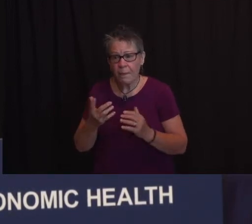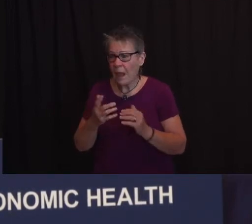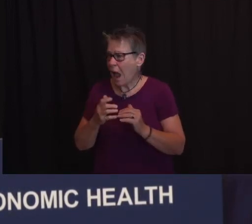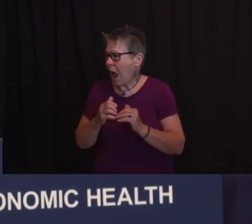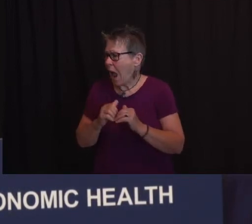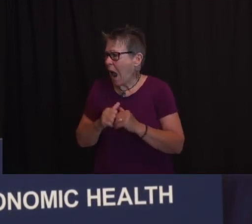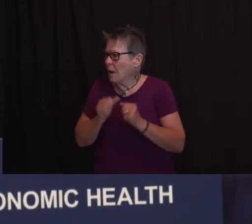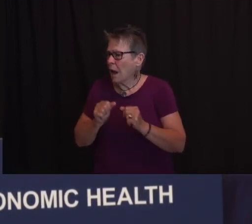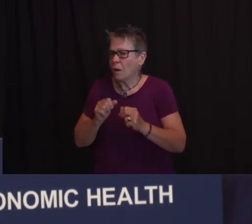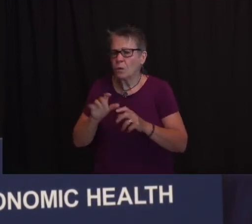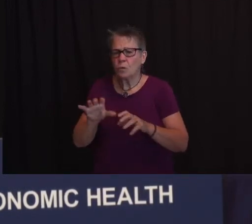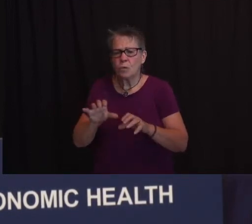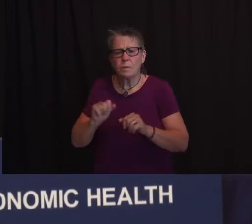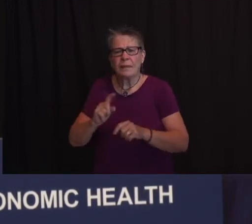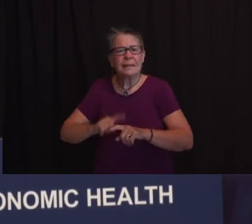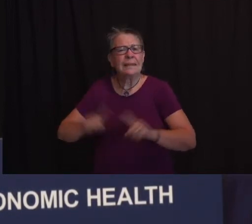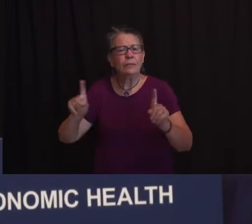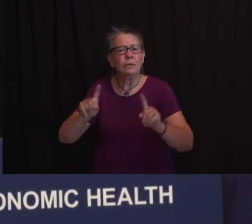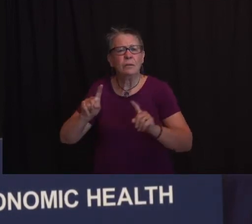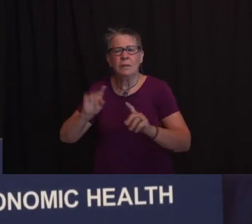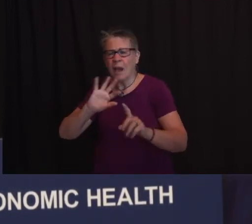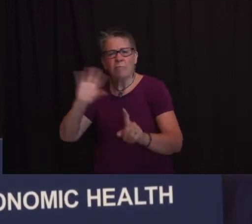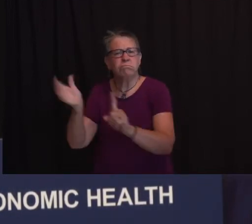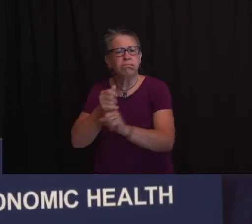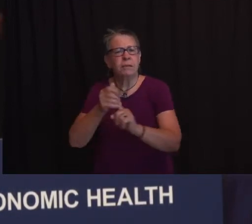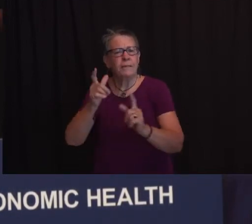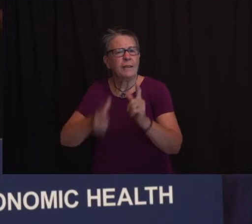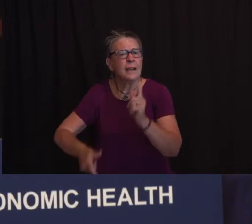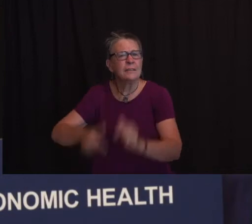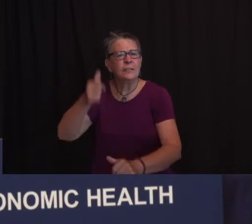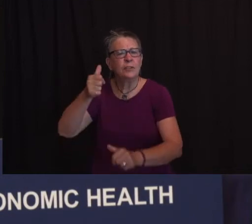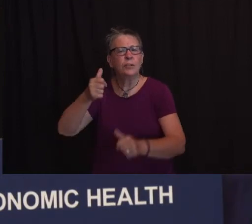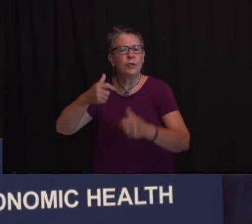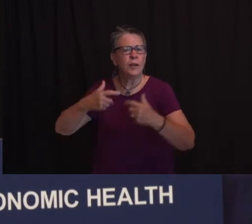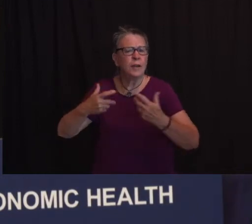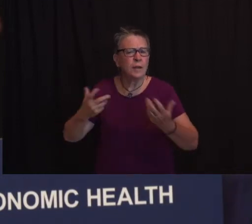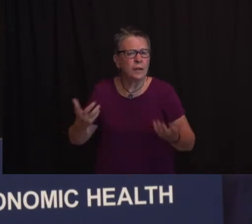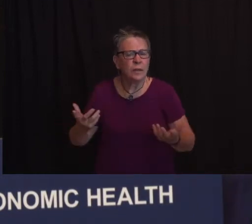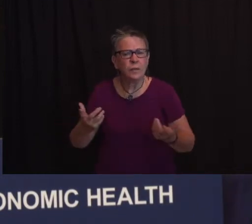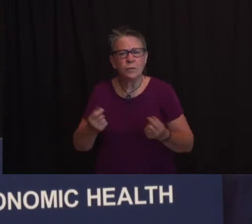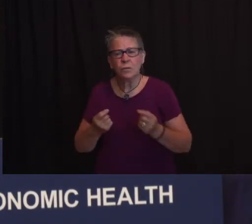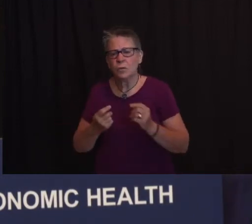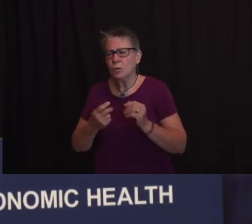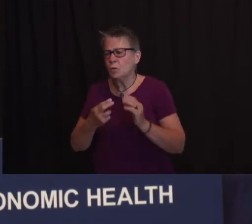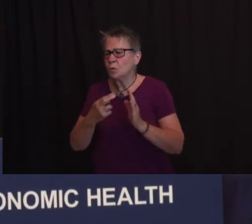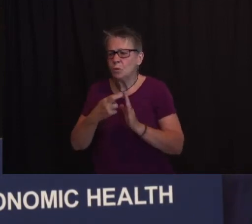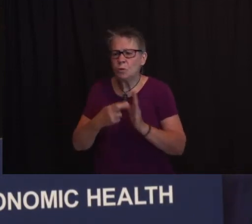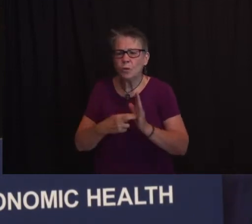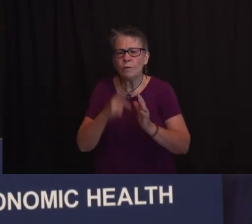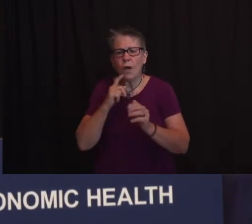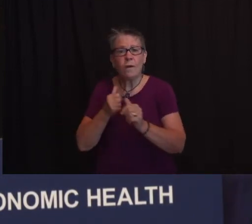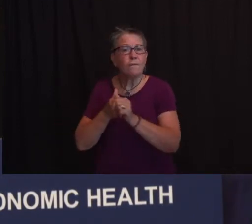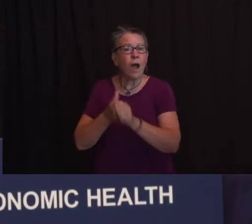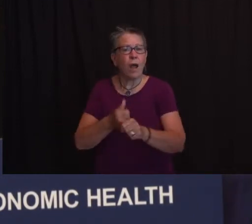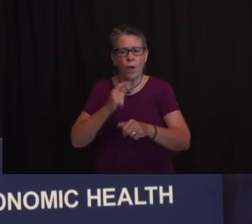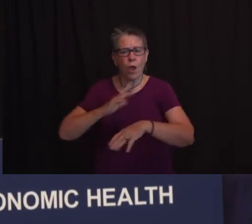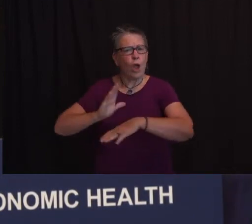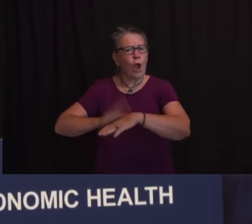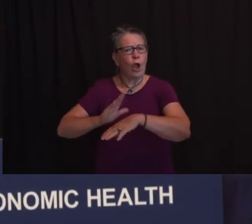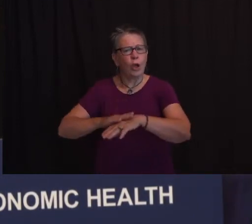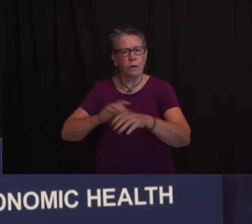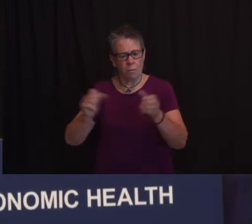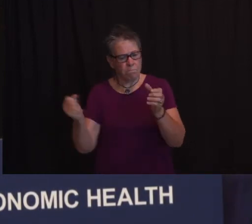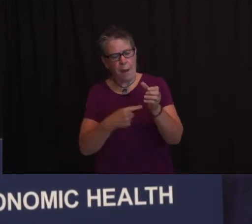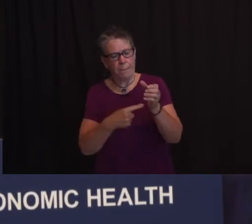those criteria as to putting out those Amber Alerts. Even though we knew the mother was missing and endangered, that really went out because